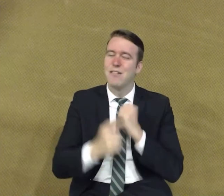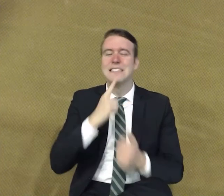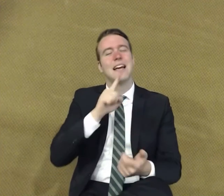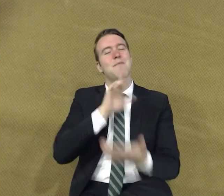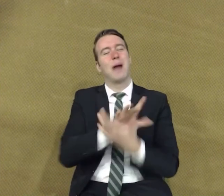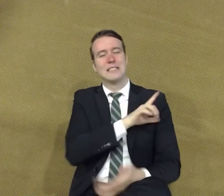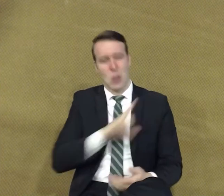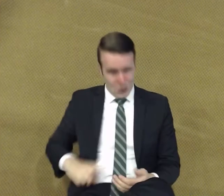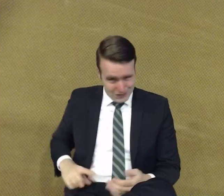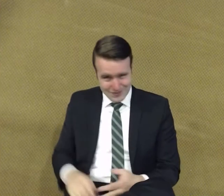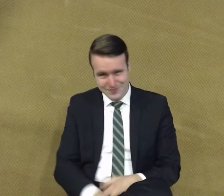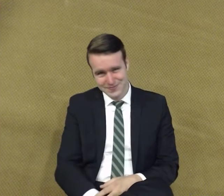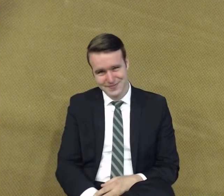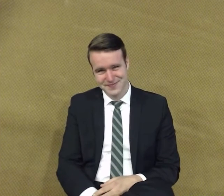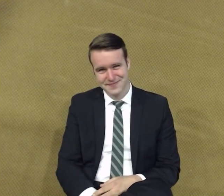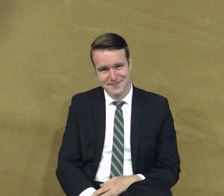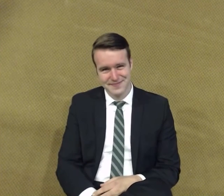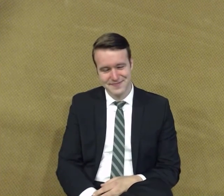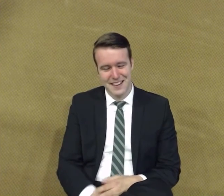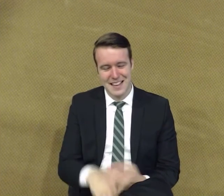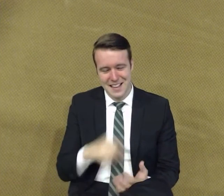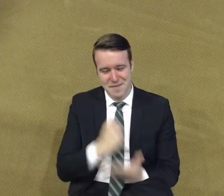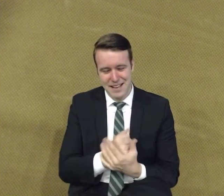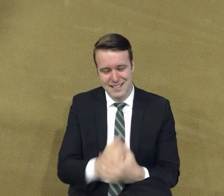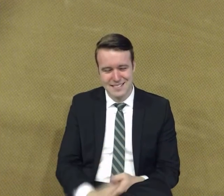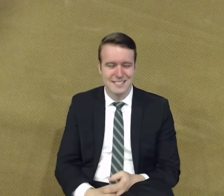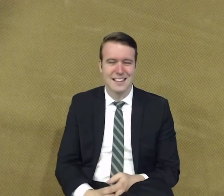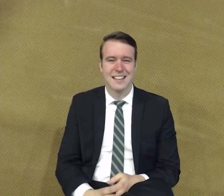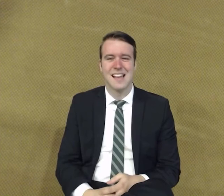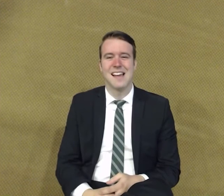Everybody said, praise the Lord. Amen.